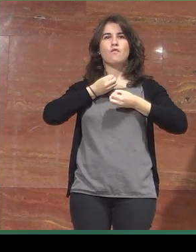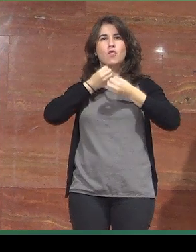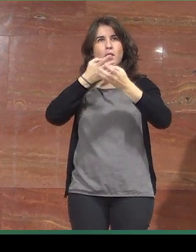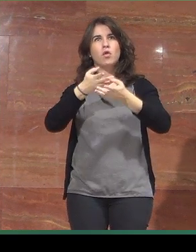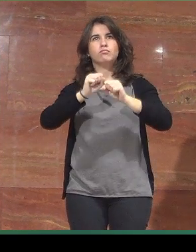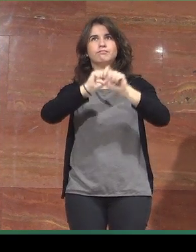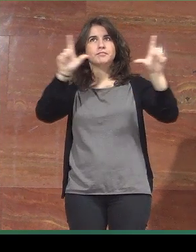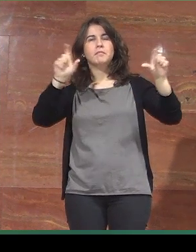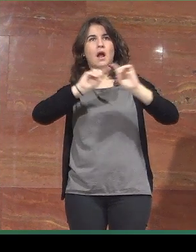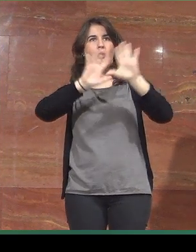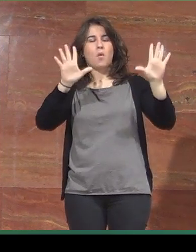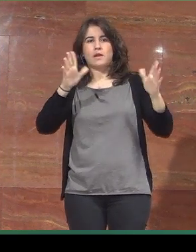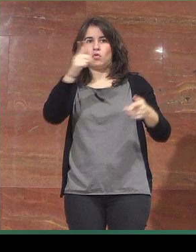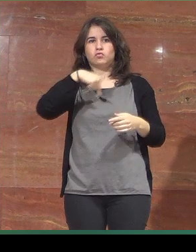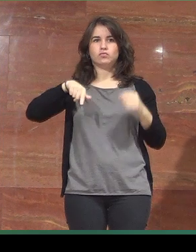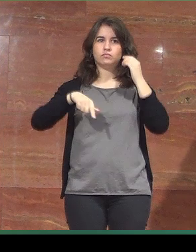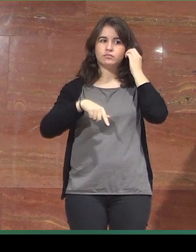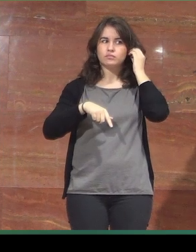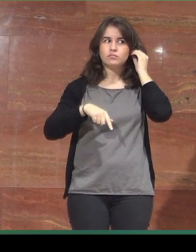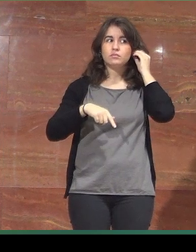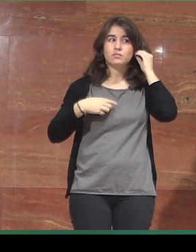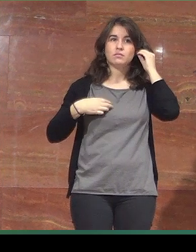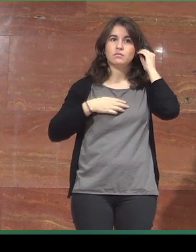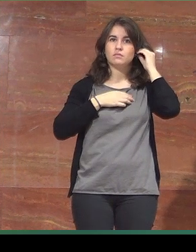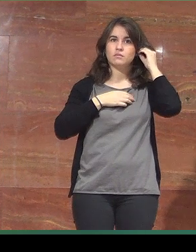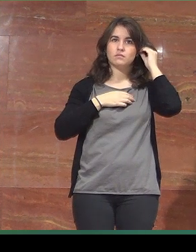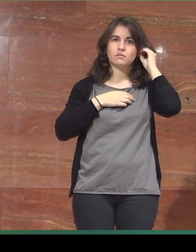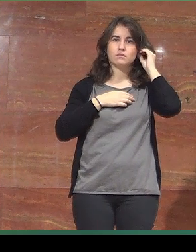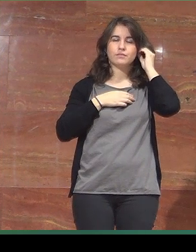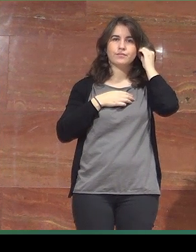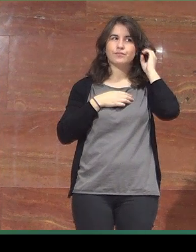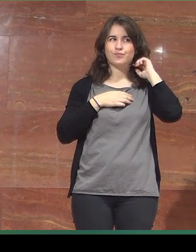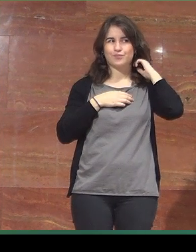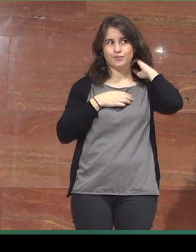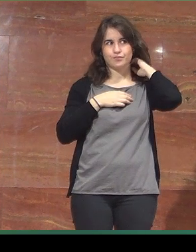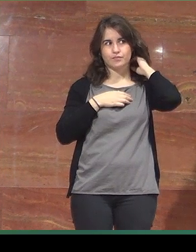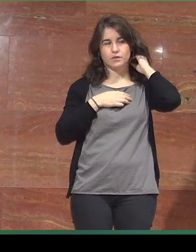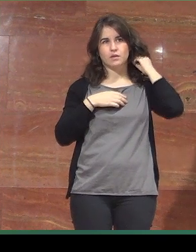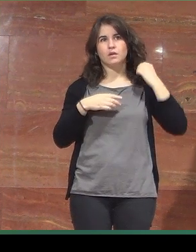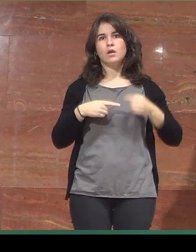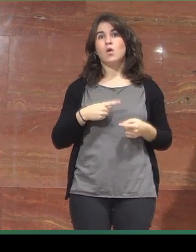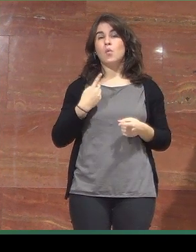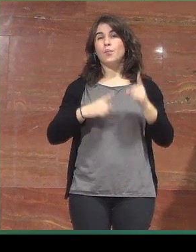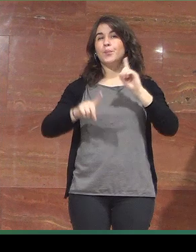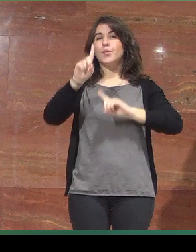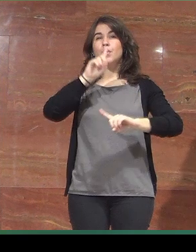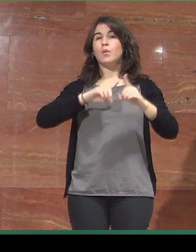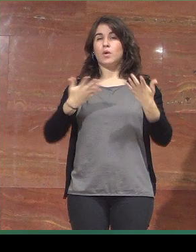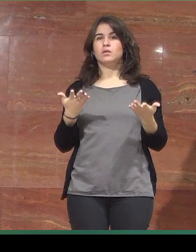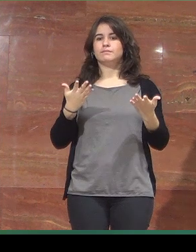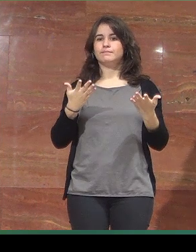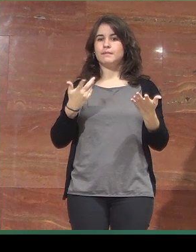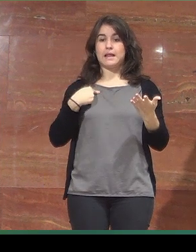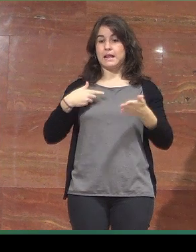So what are the problems? Finding your way. Again, we will all be familiar with that. My experience this